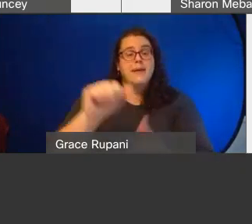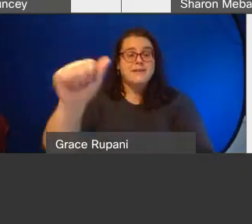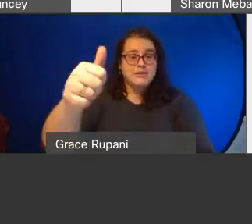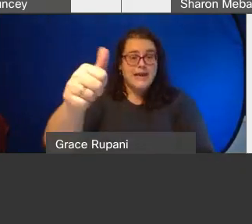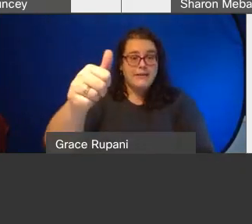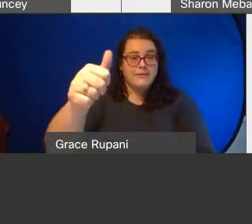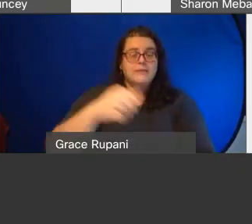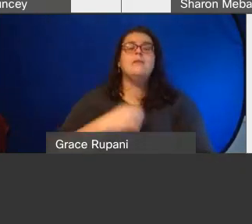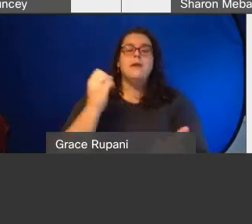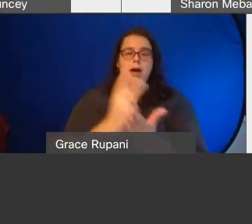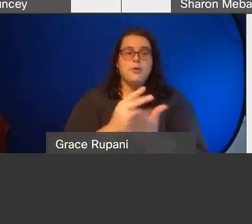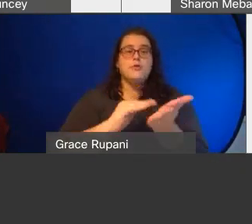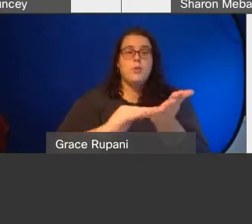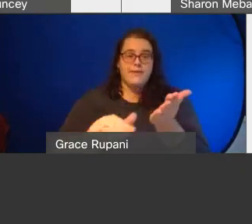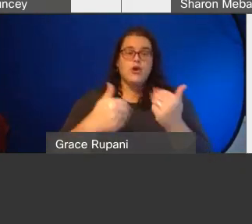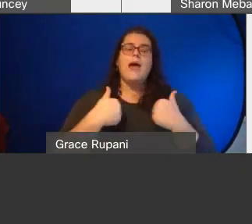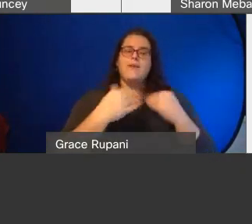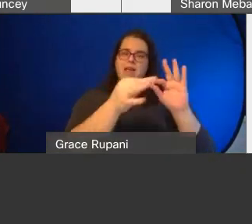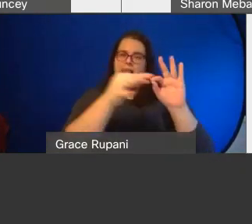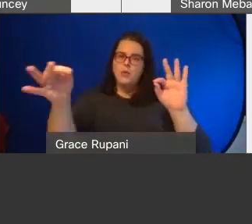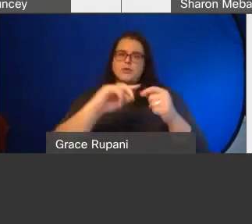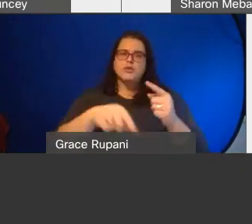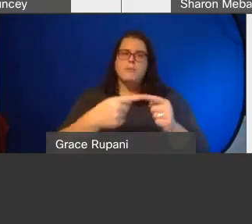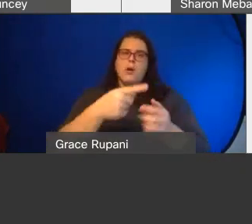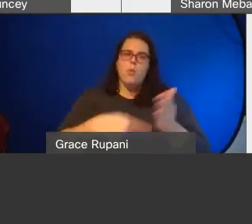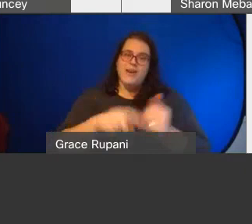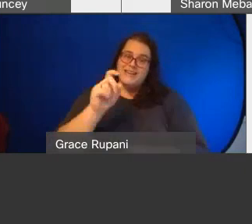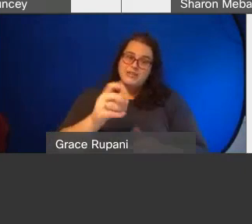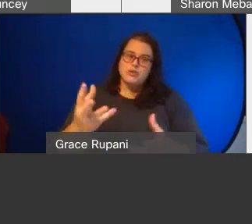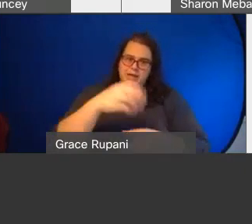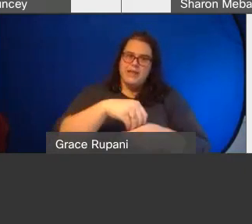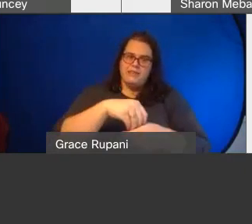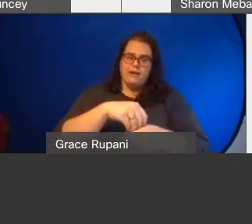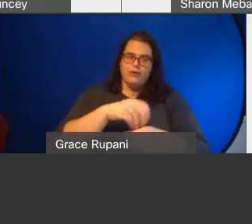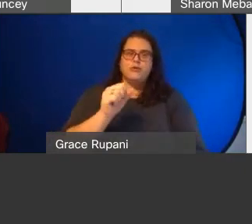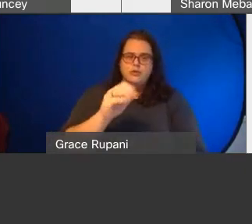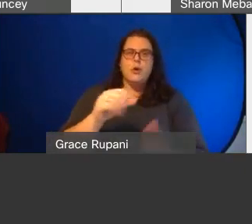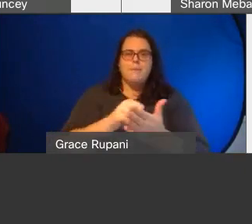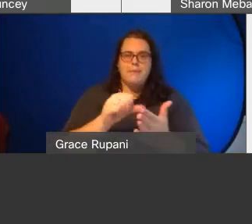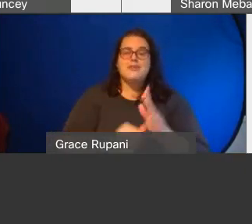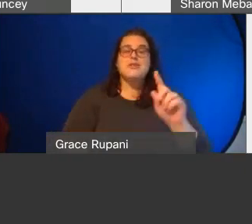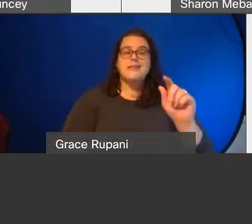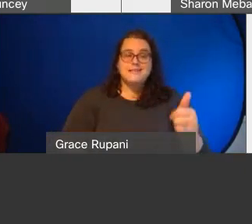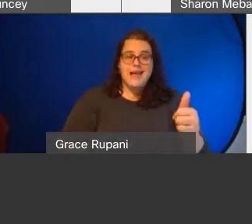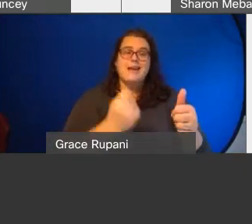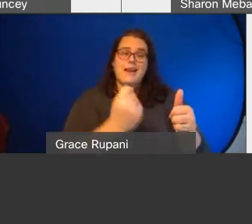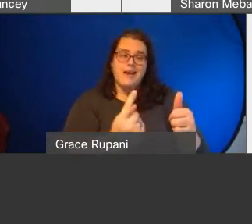approved waiver, there's language about what needs to be in there. So pages 10, 11, and 12